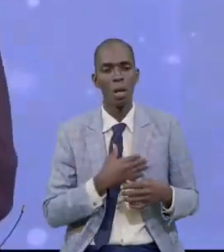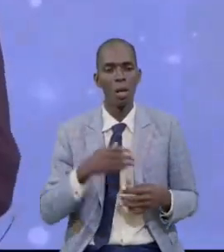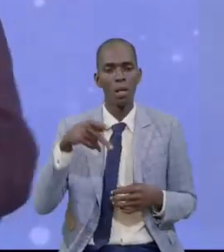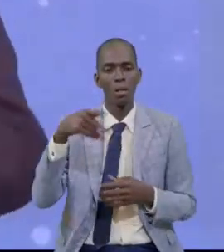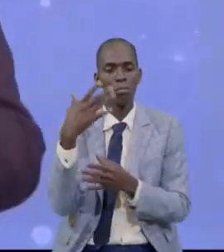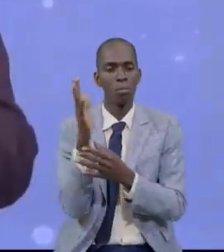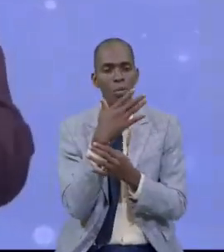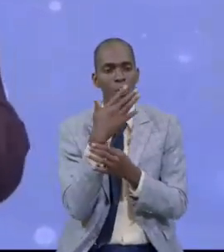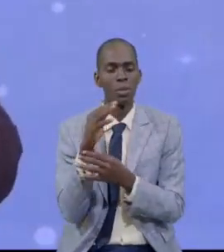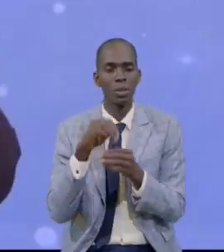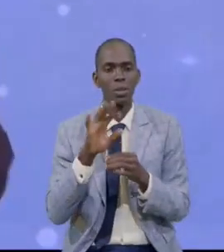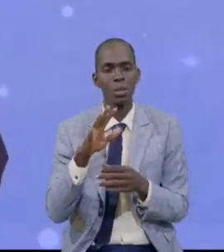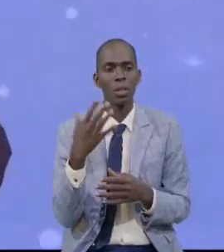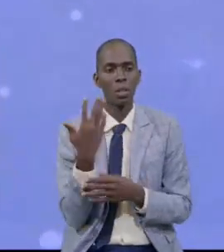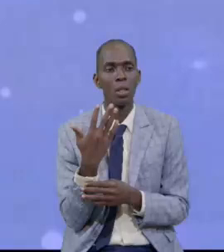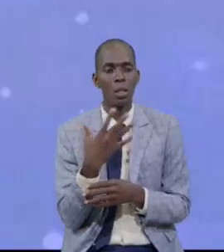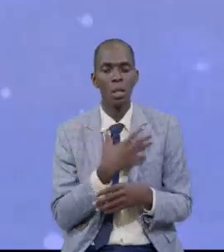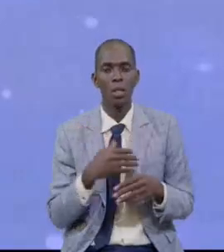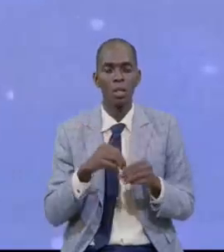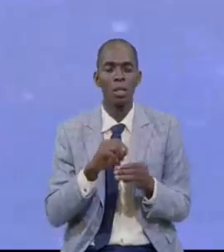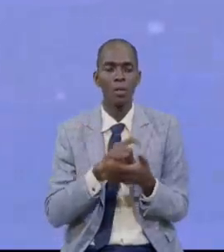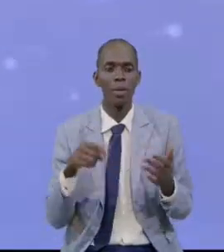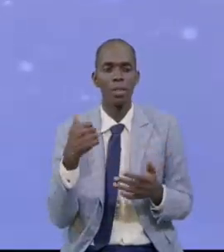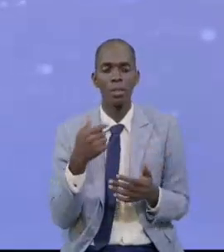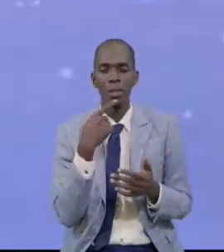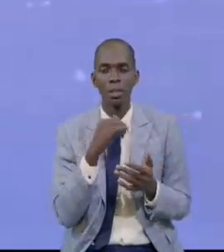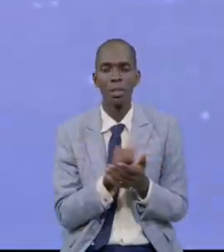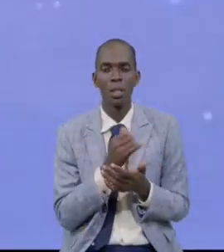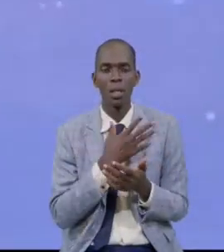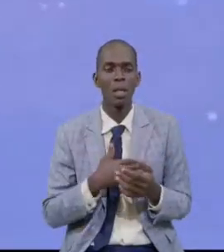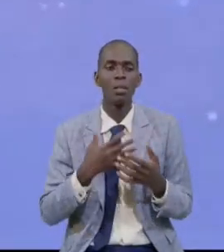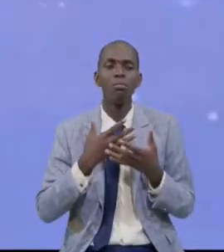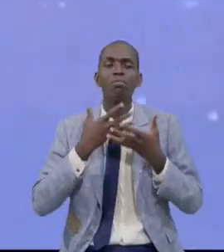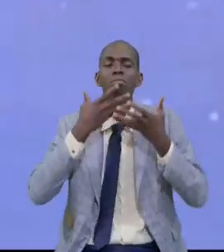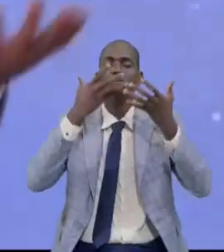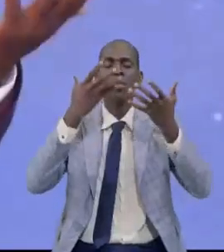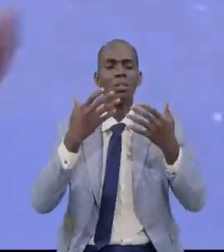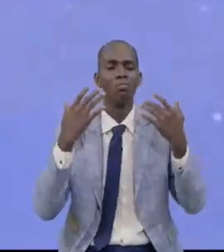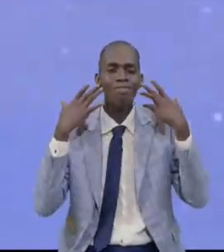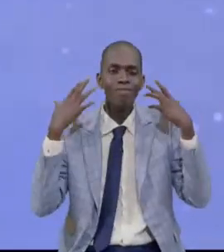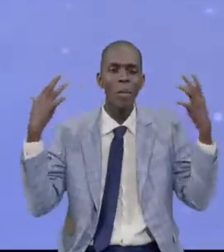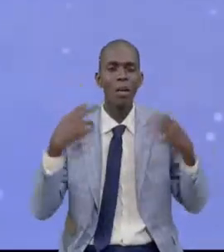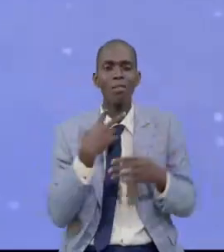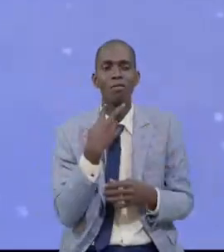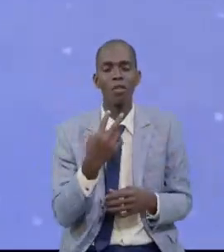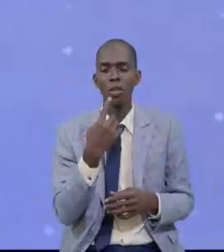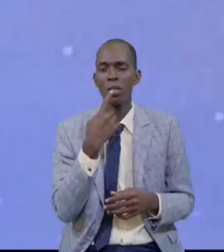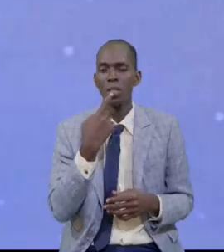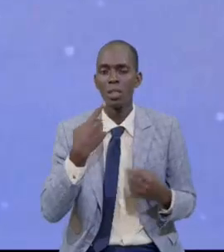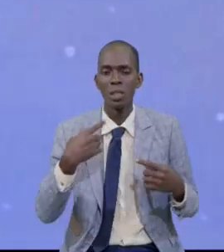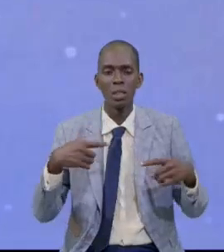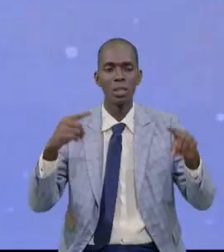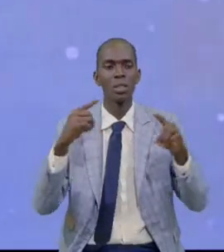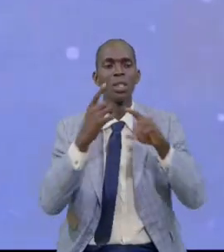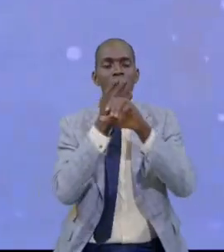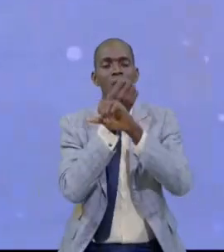it says, and cried with a loud voice, saying, salvation to